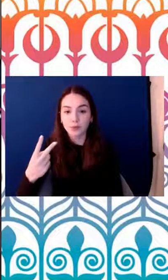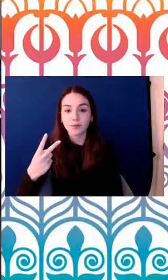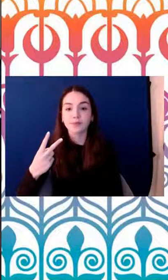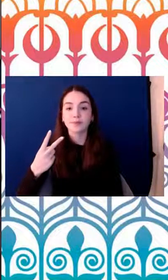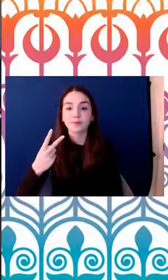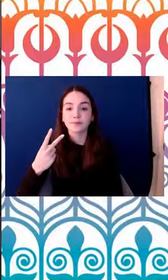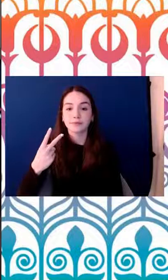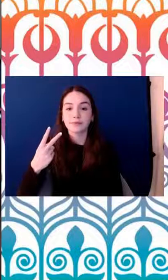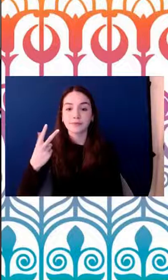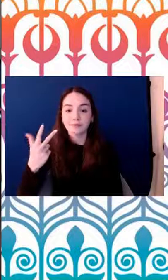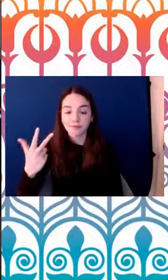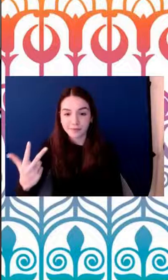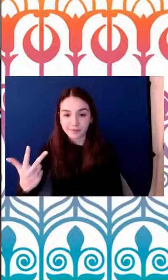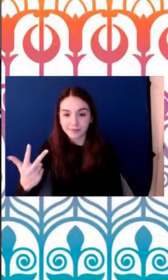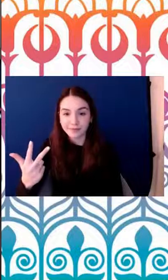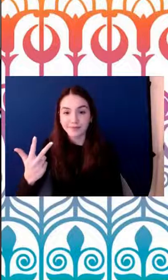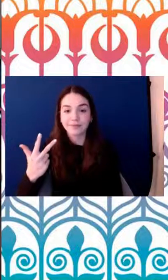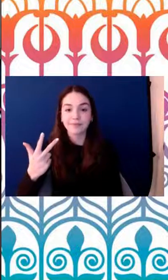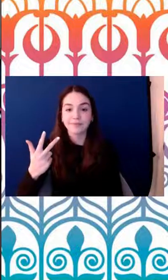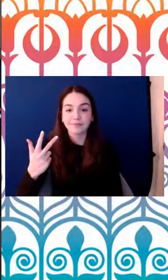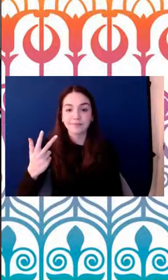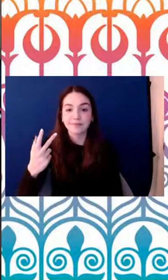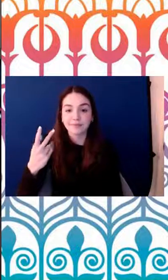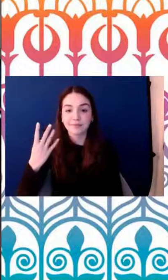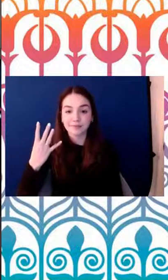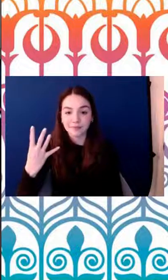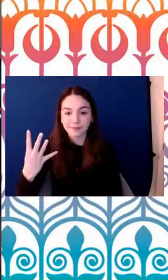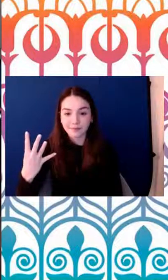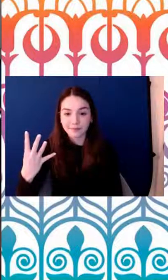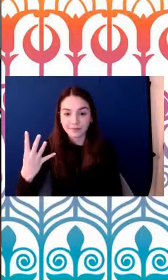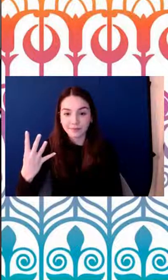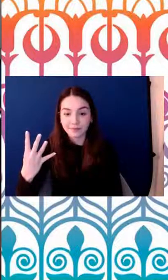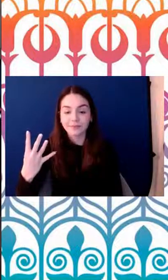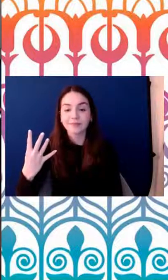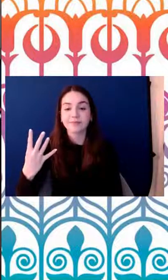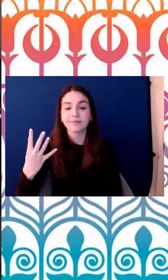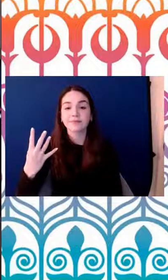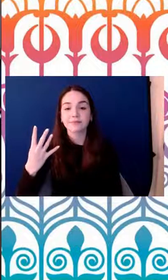2, 3, 4,